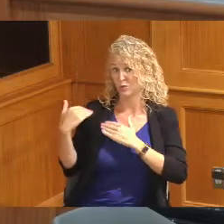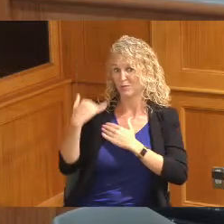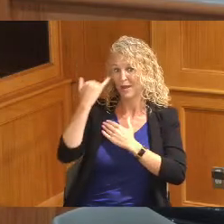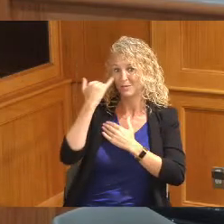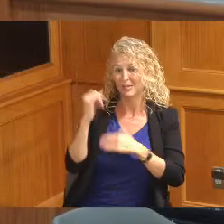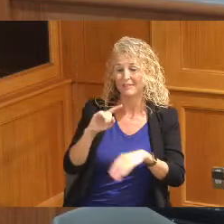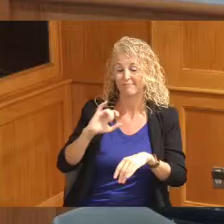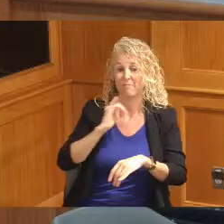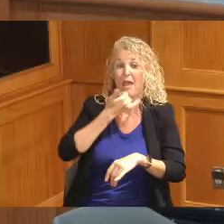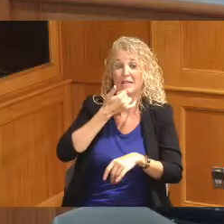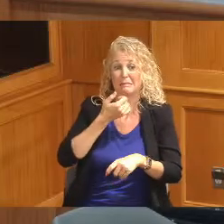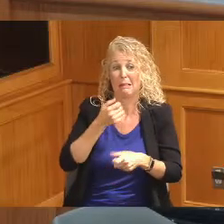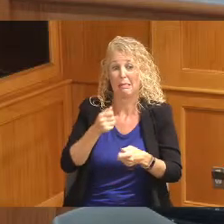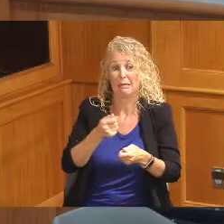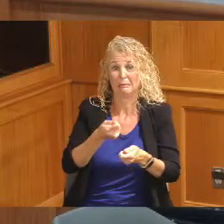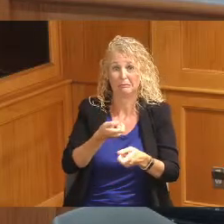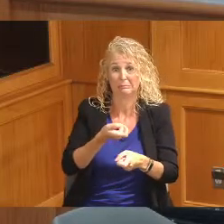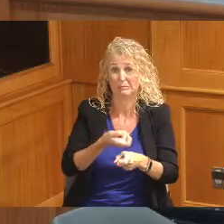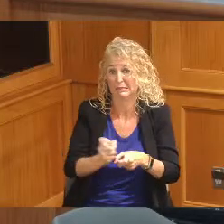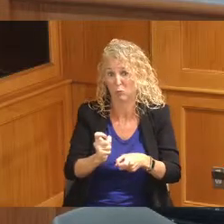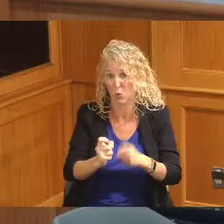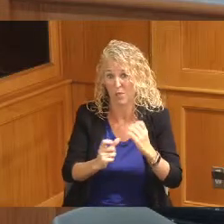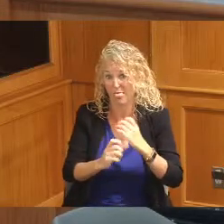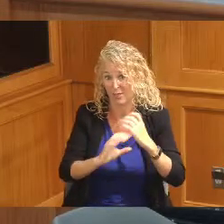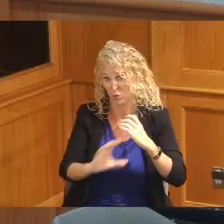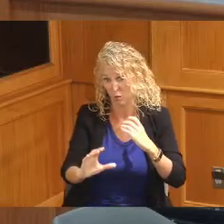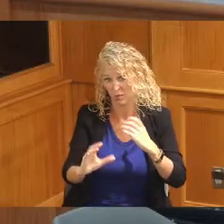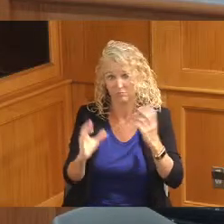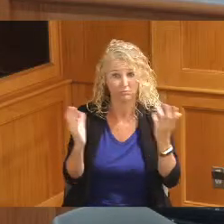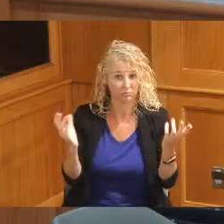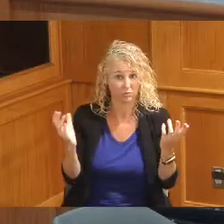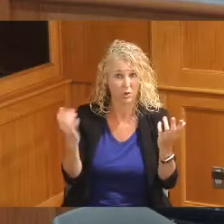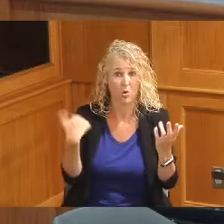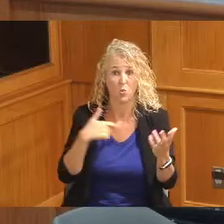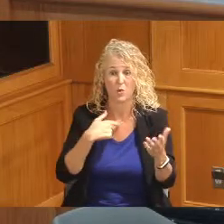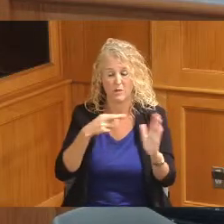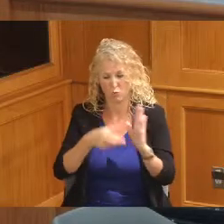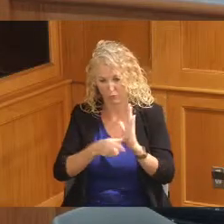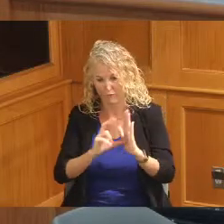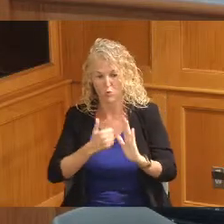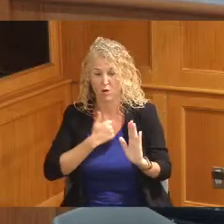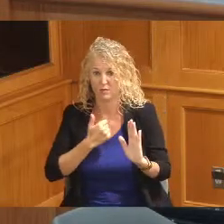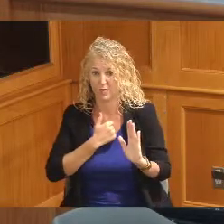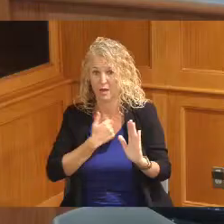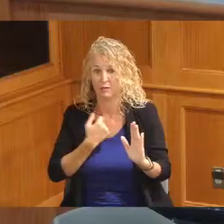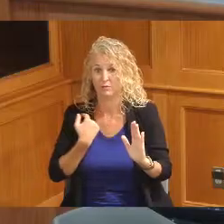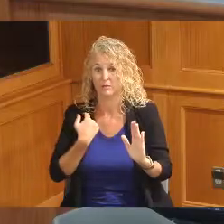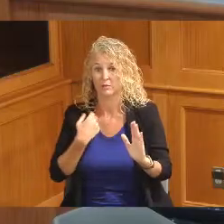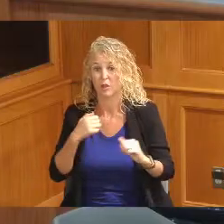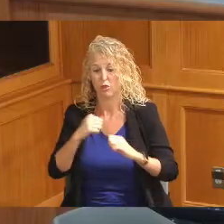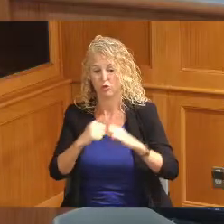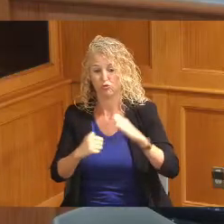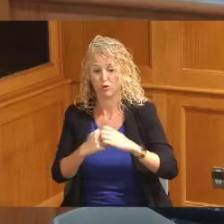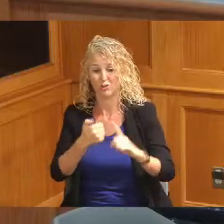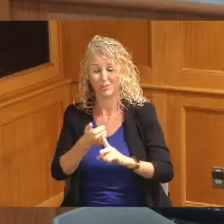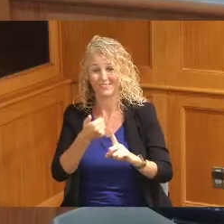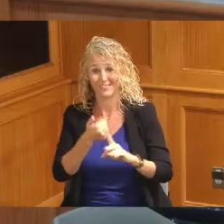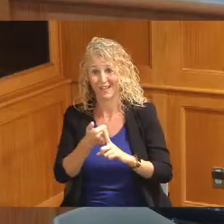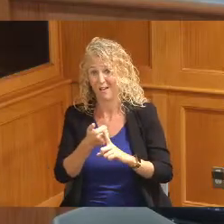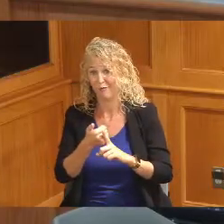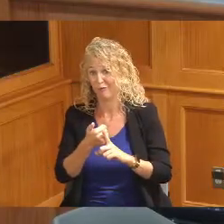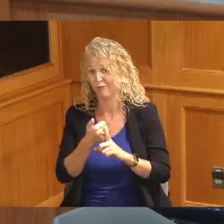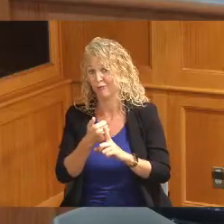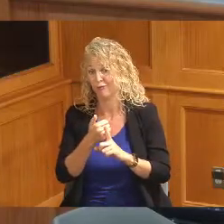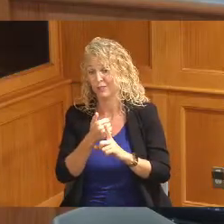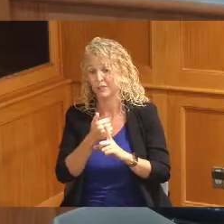damages that occurred to it. So we've reviewed this, and the structure in